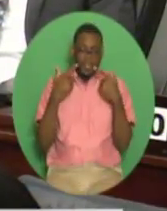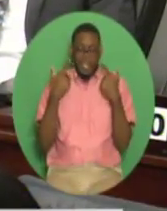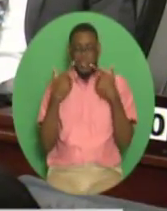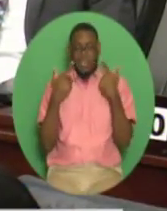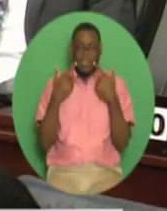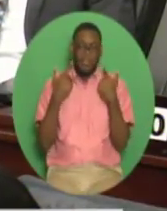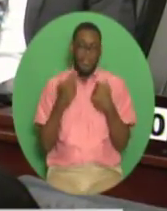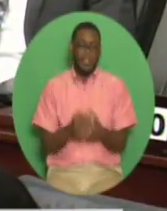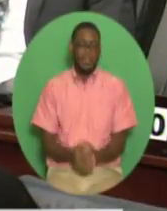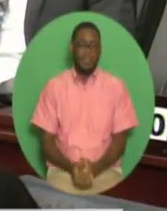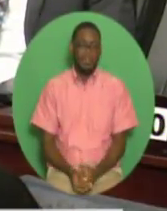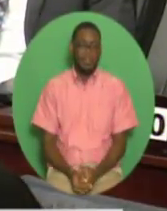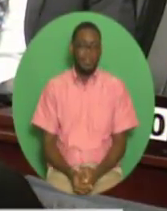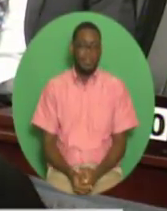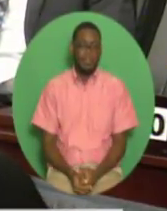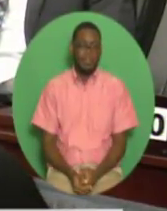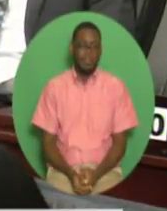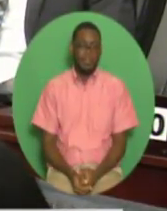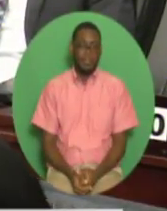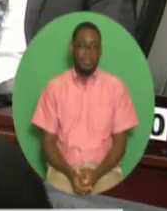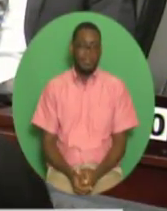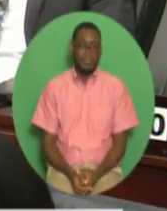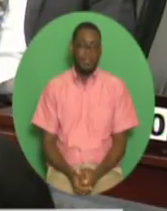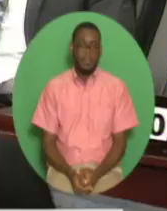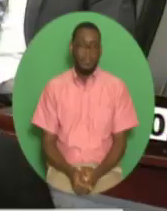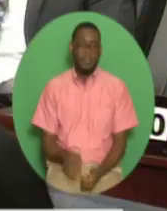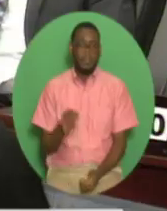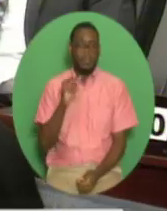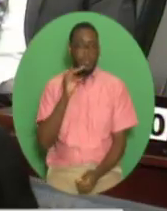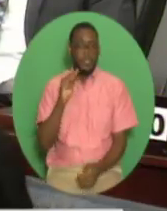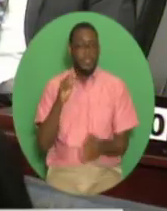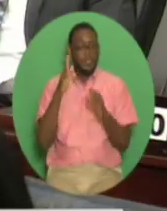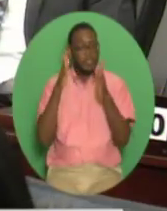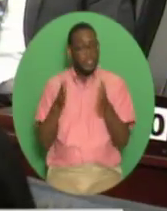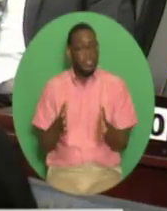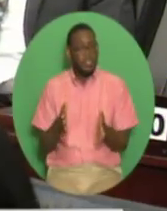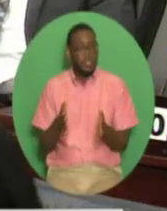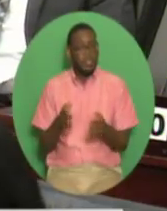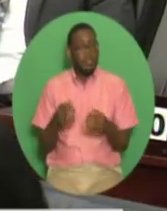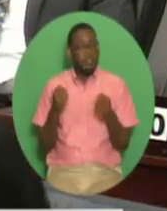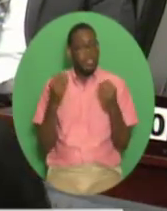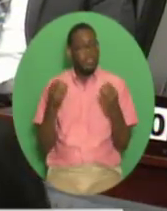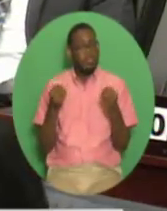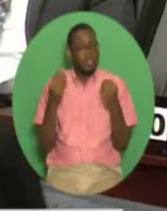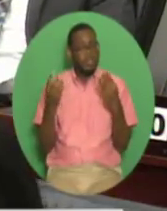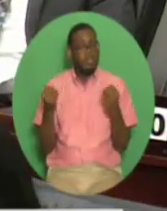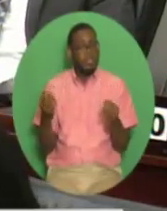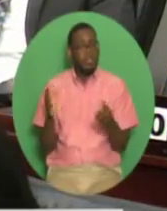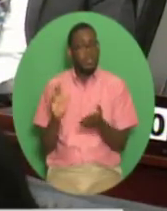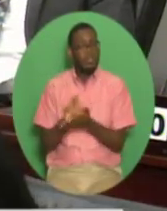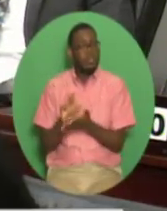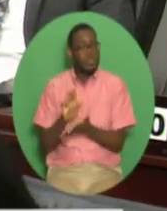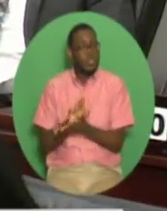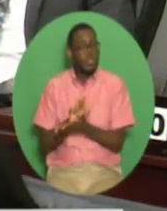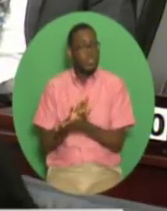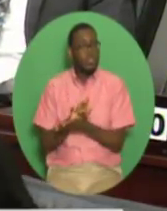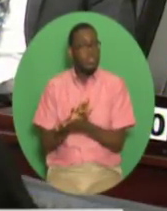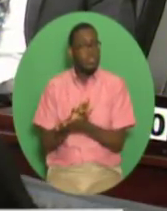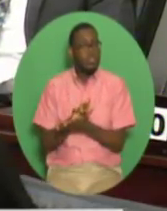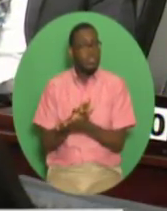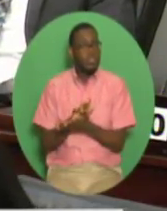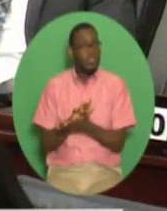Madam Speaker, we have a number of institutions that